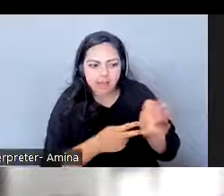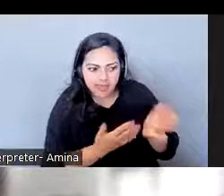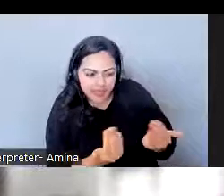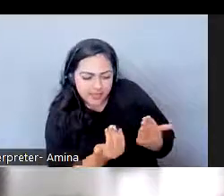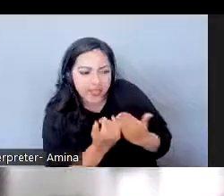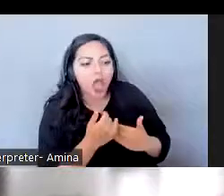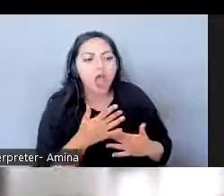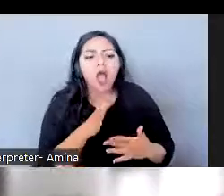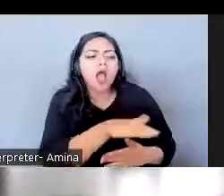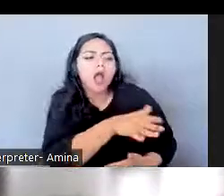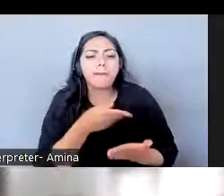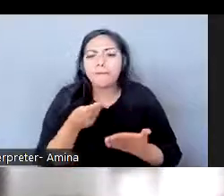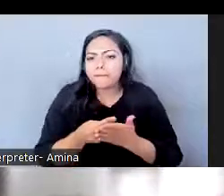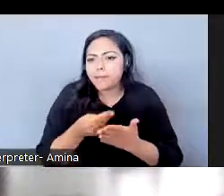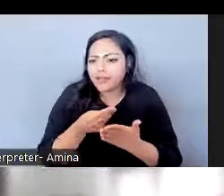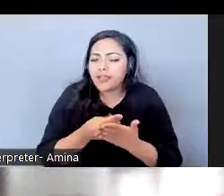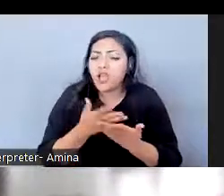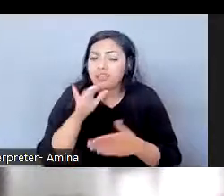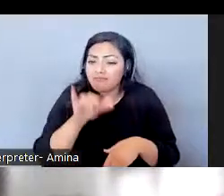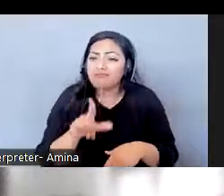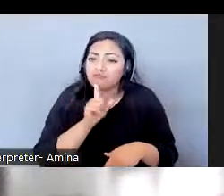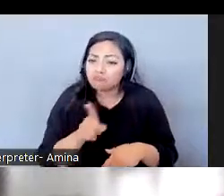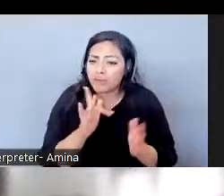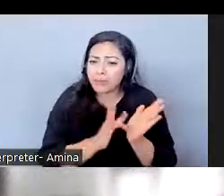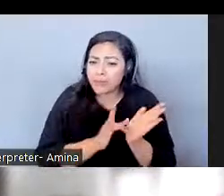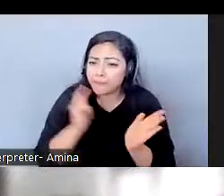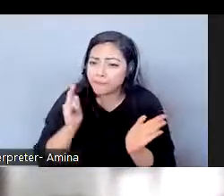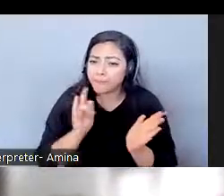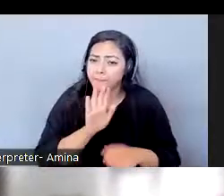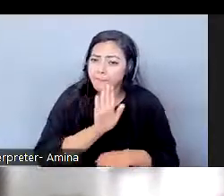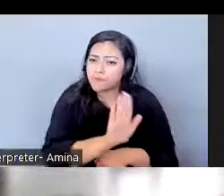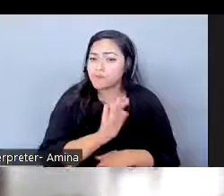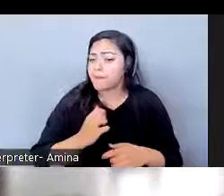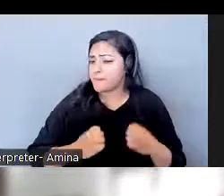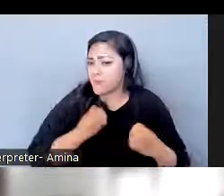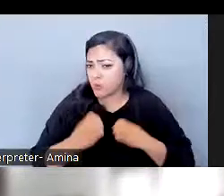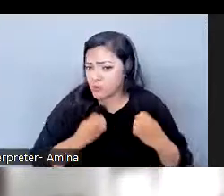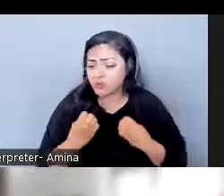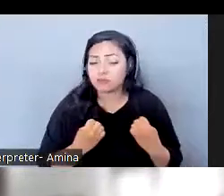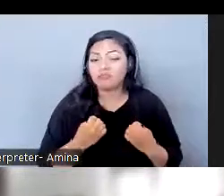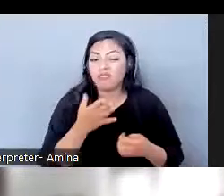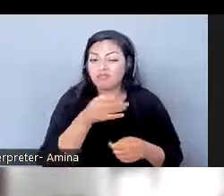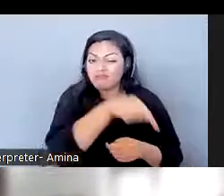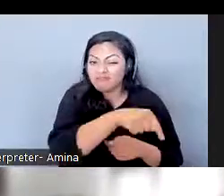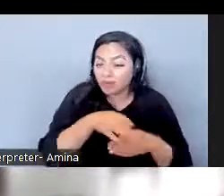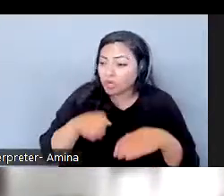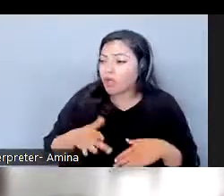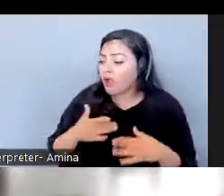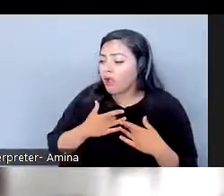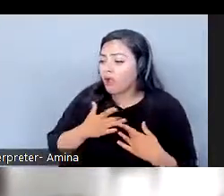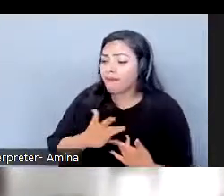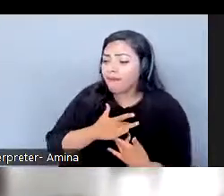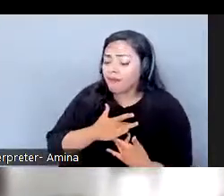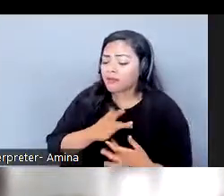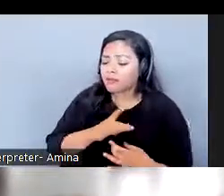and they're relying on your emotions. You're thinking, wow, this is too good to be true. I'm on a dating site. I found someone. Unbelievable how much of a